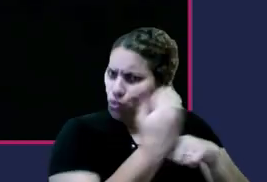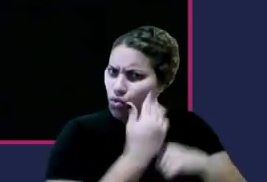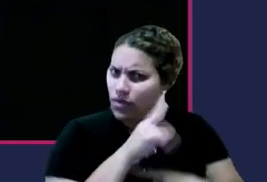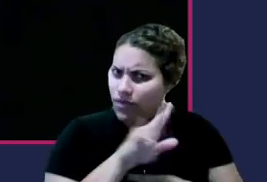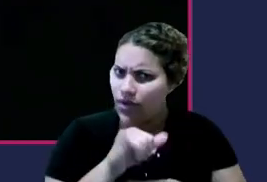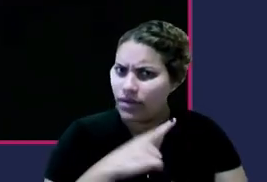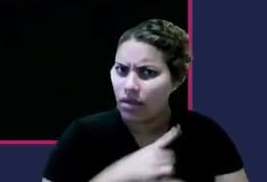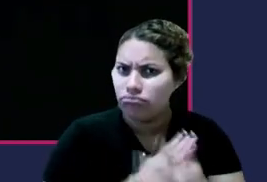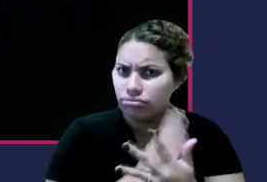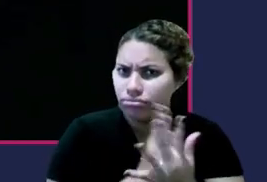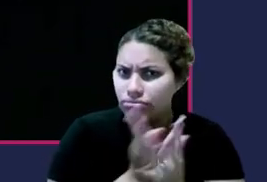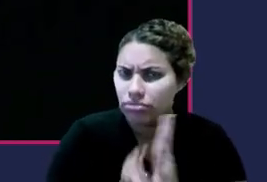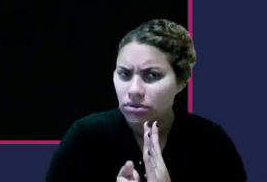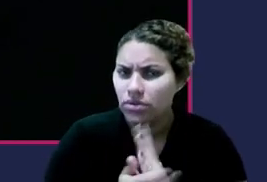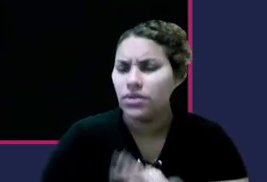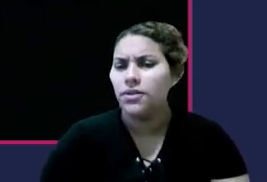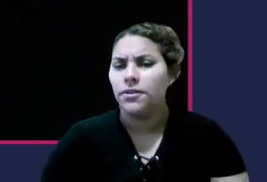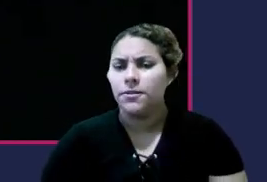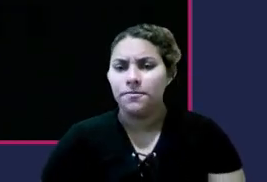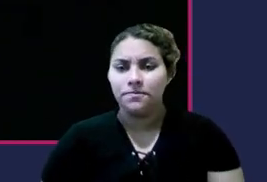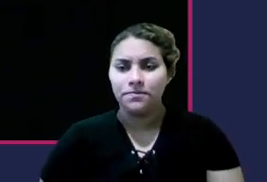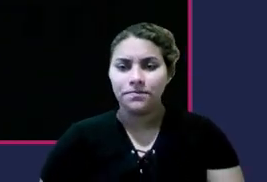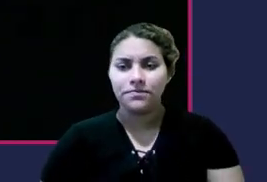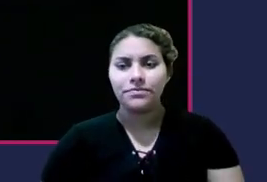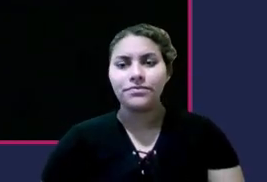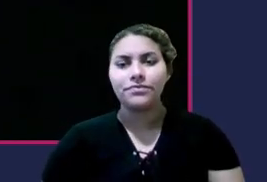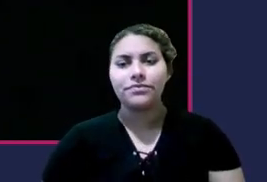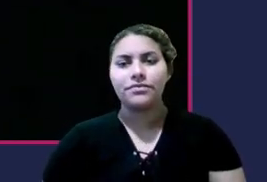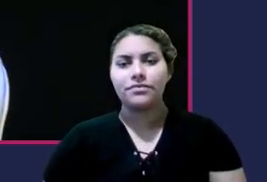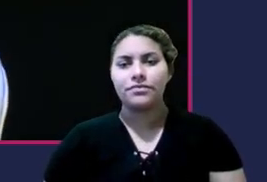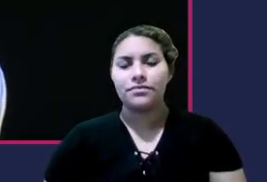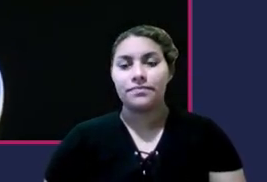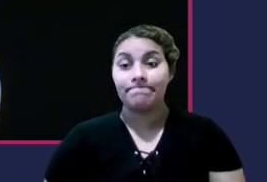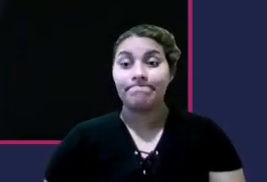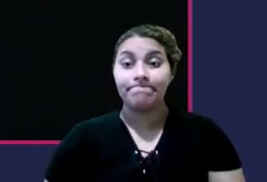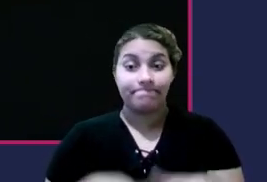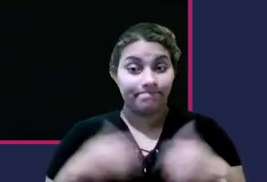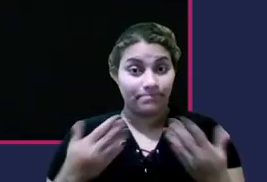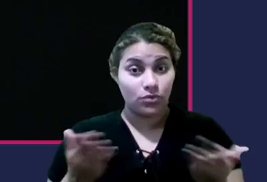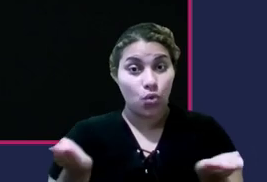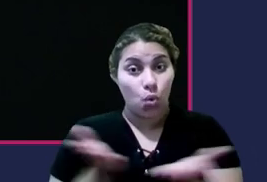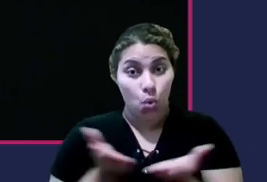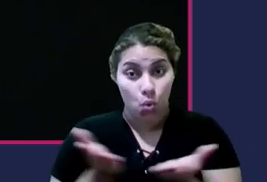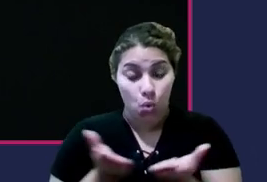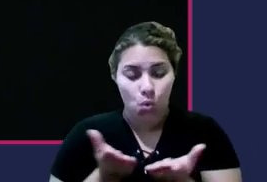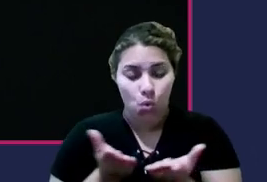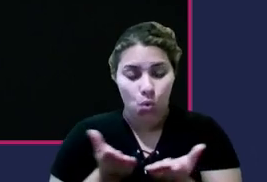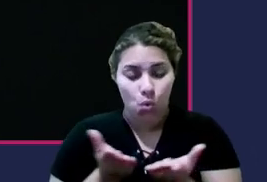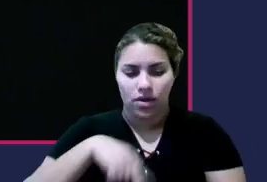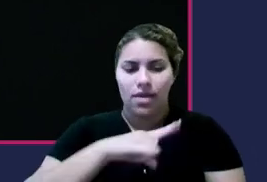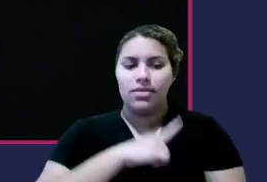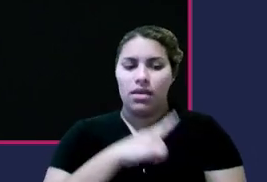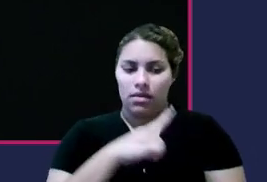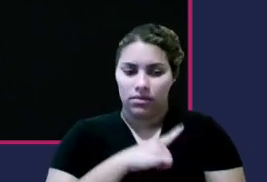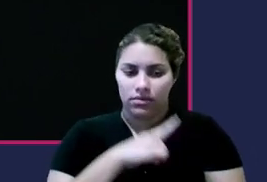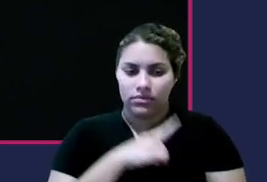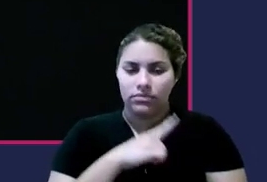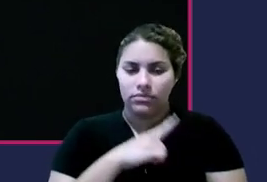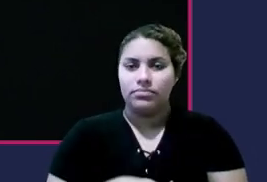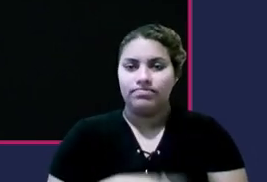where can I receive my service? And am I going to have a multidisciplinary service?